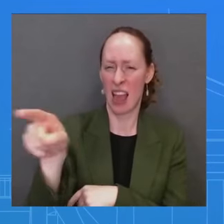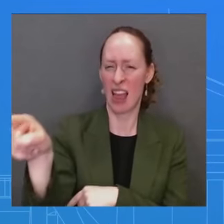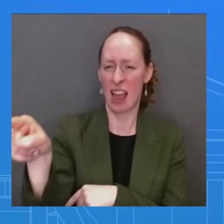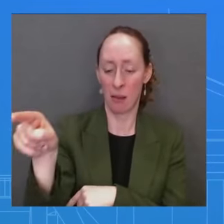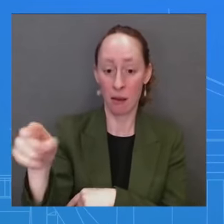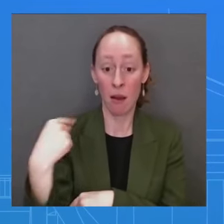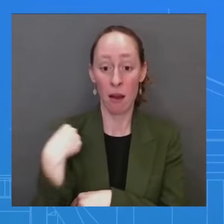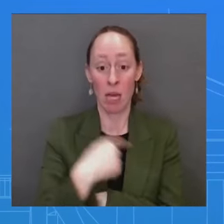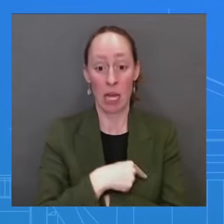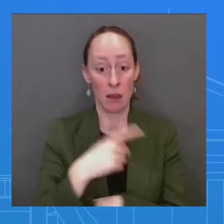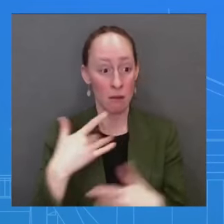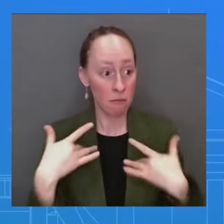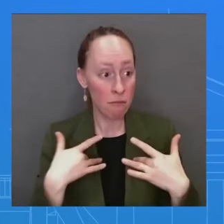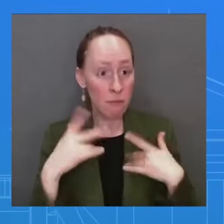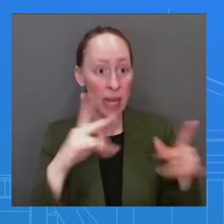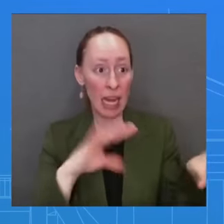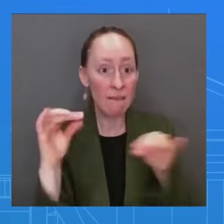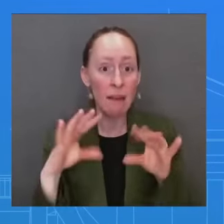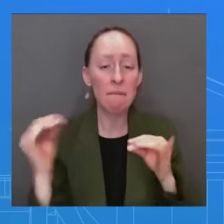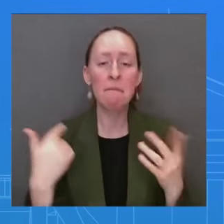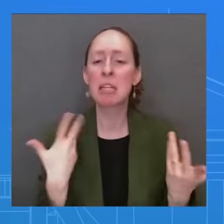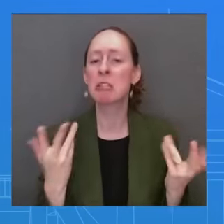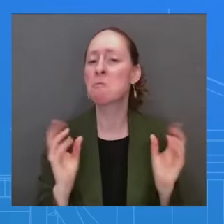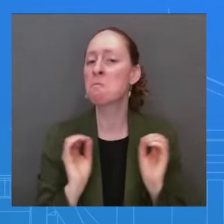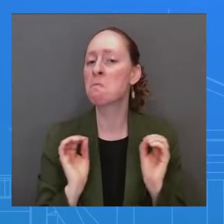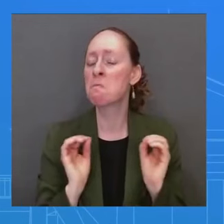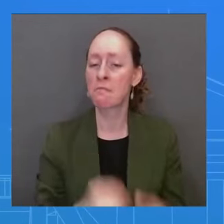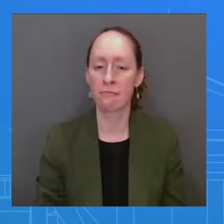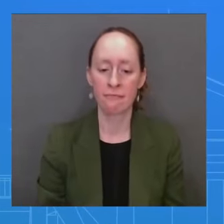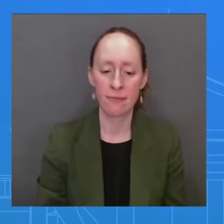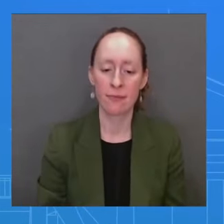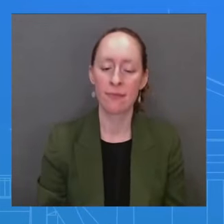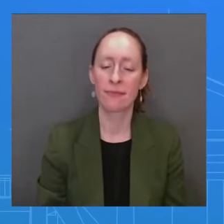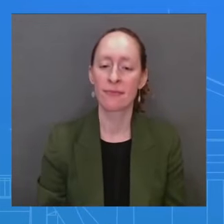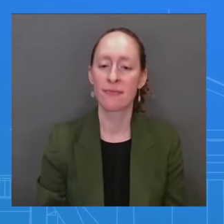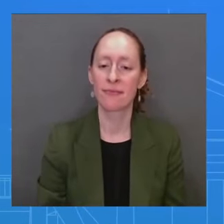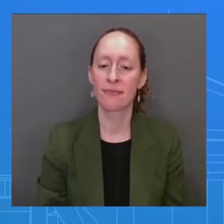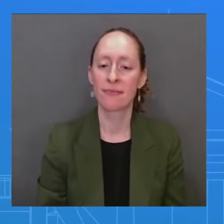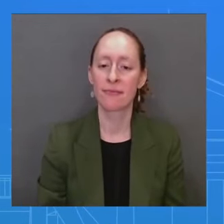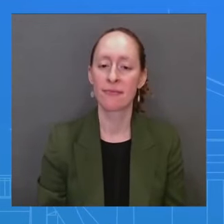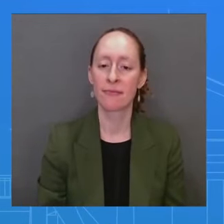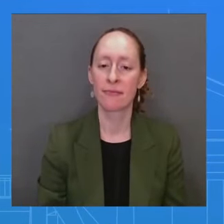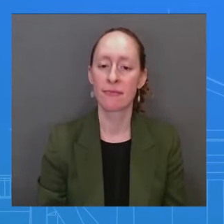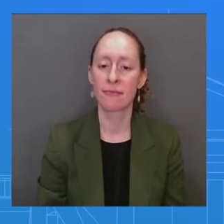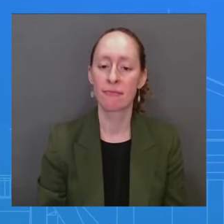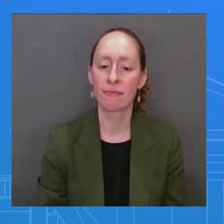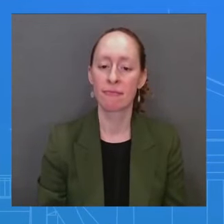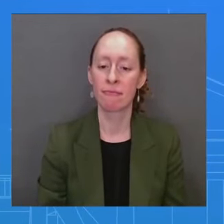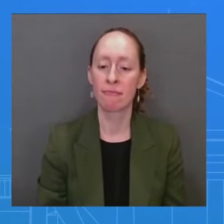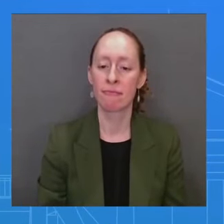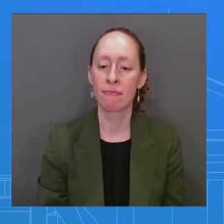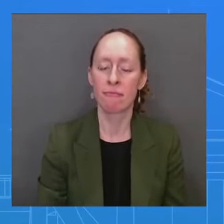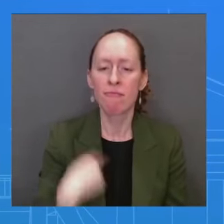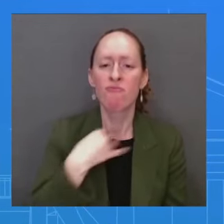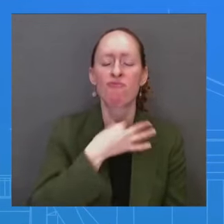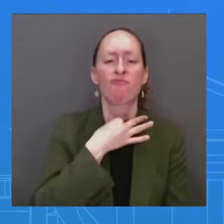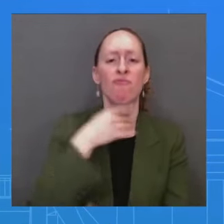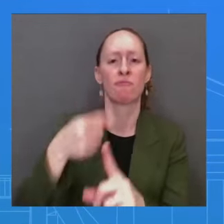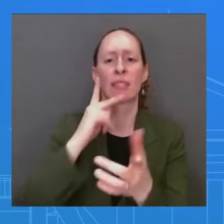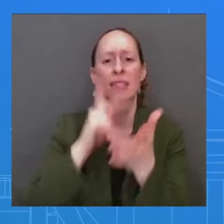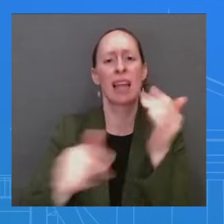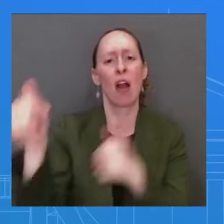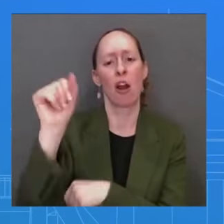posture at the embassy. And then going back to Selena's question about Secretary Austin, I think what she was getting at, it seems, is that there's a big